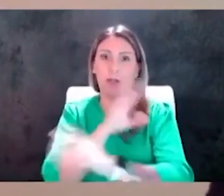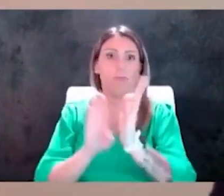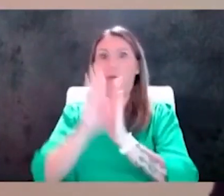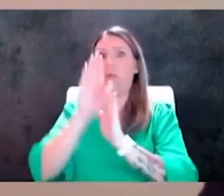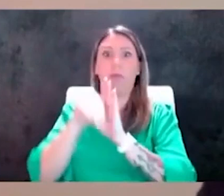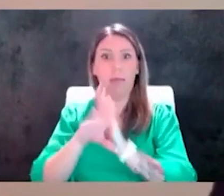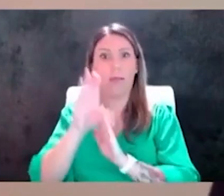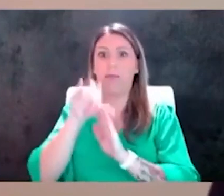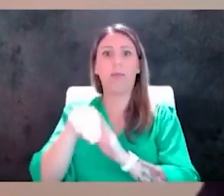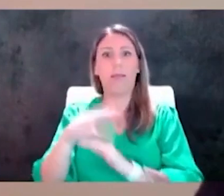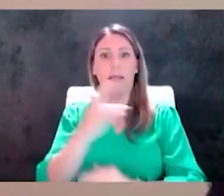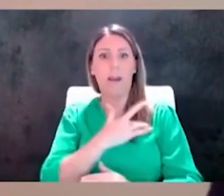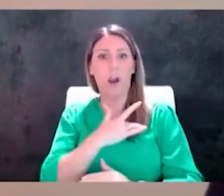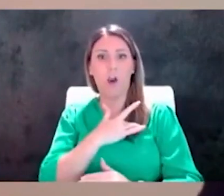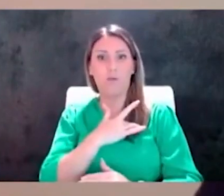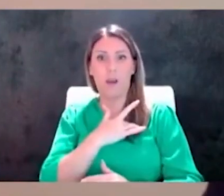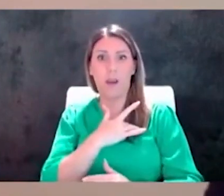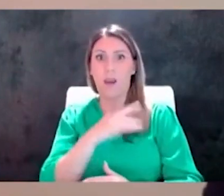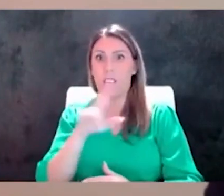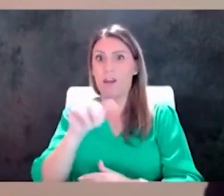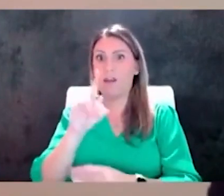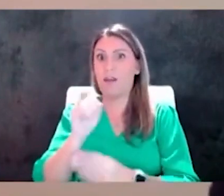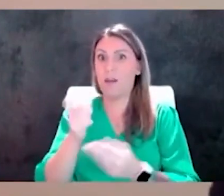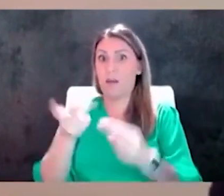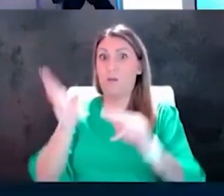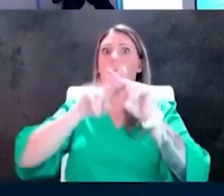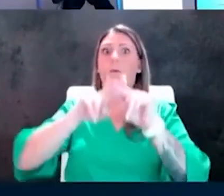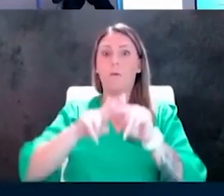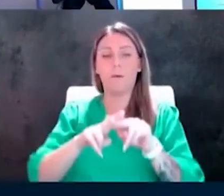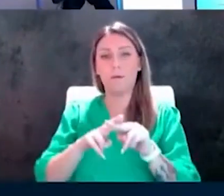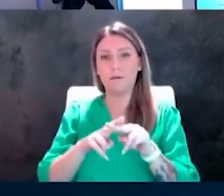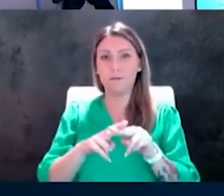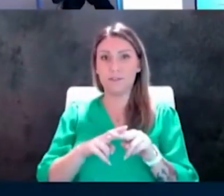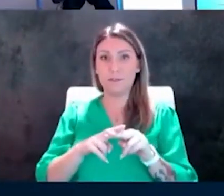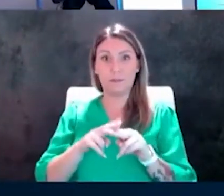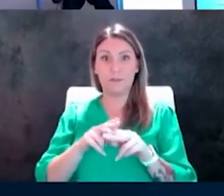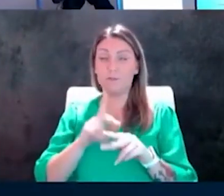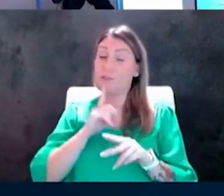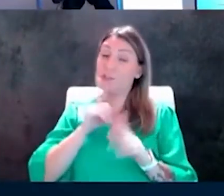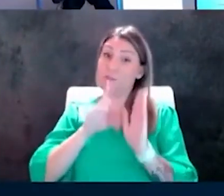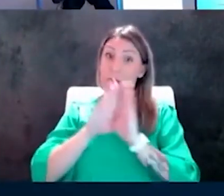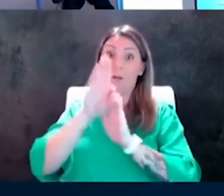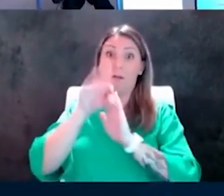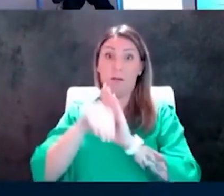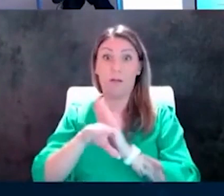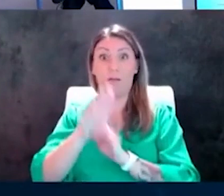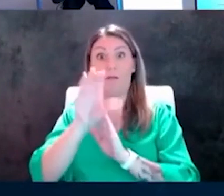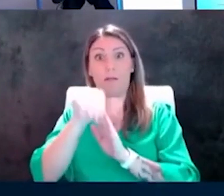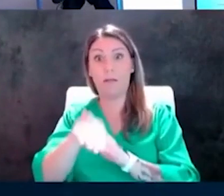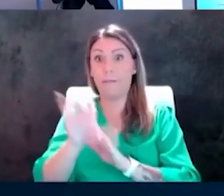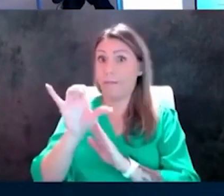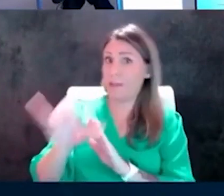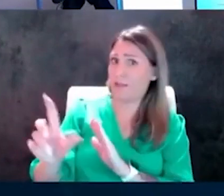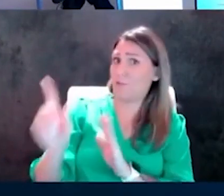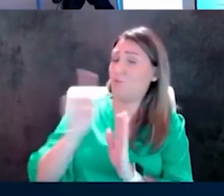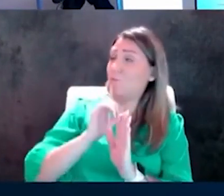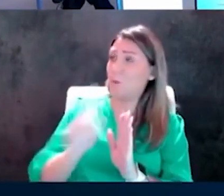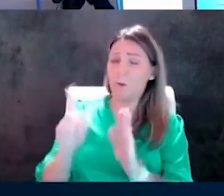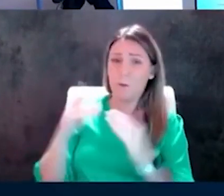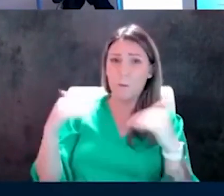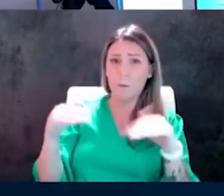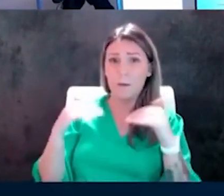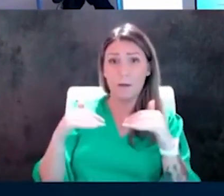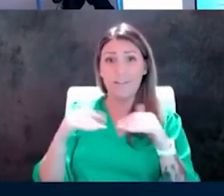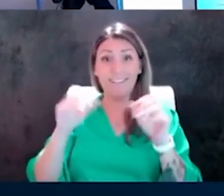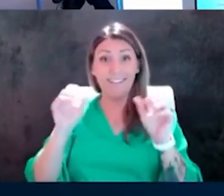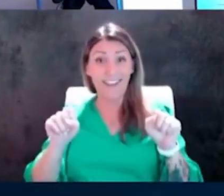heart rate was skyrocketing. So it's been that's a roller big coaster. deal. That is a real roller coaster. So are you able to get out and walk